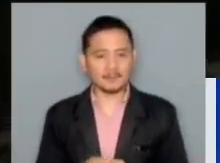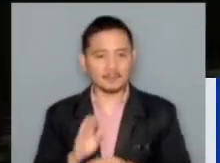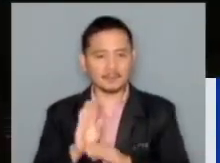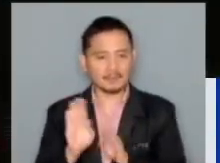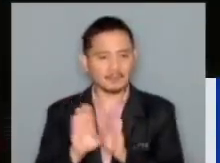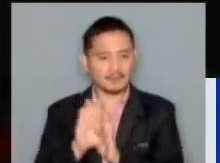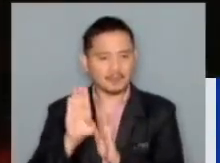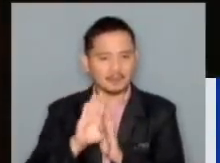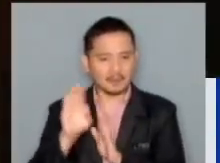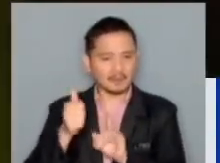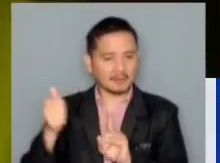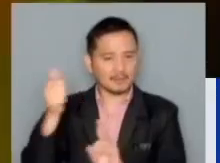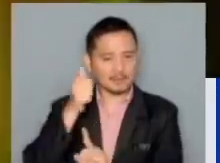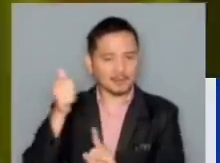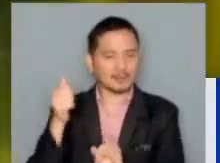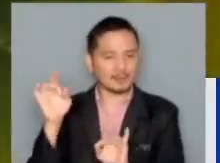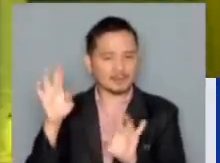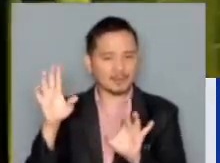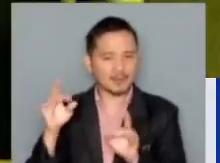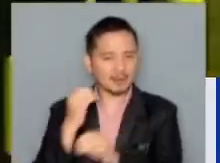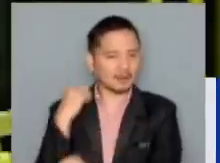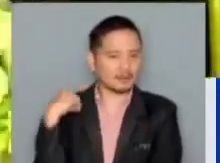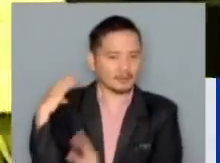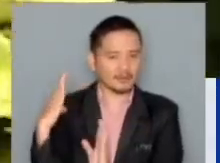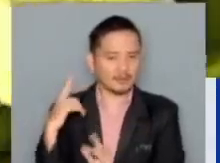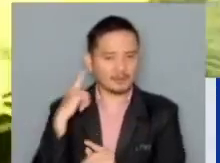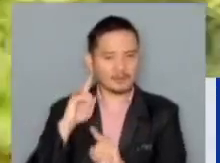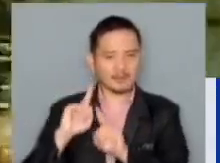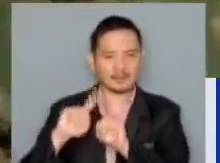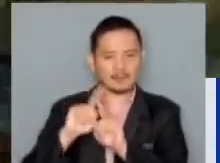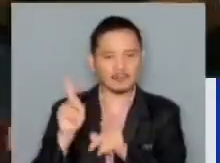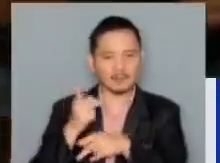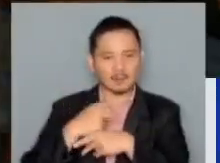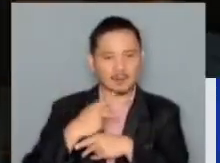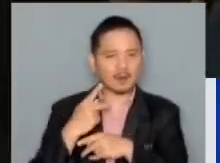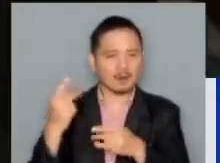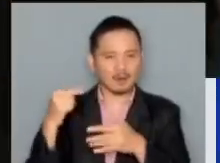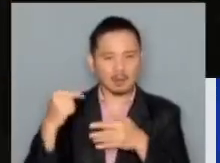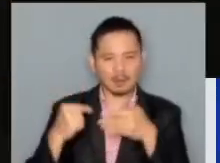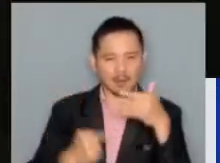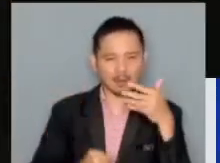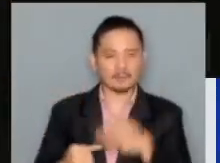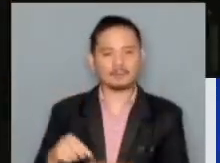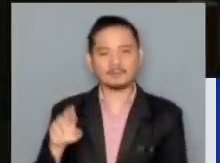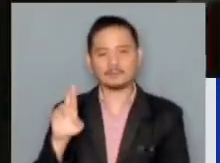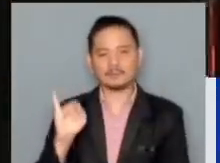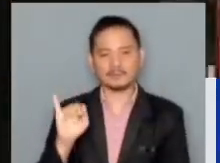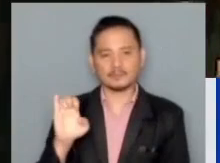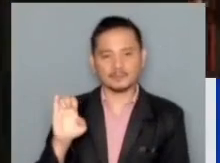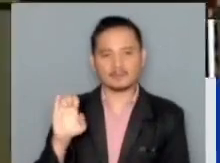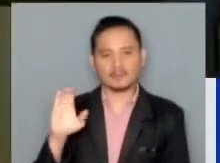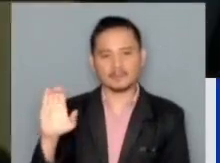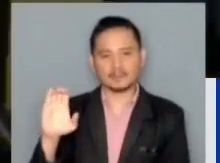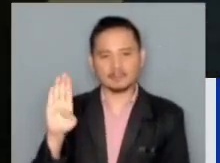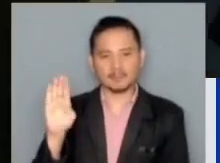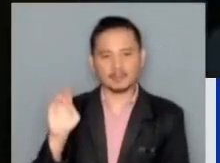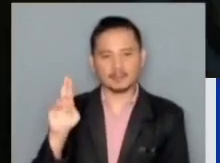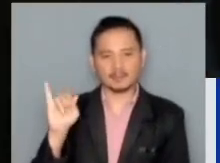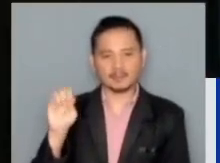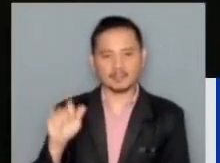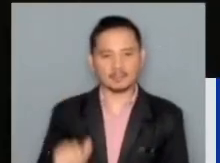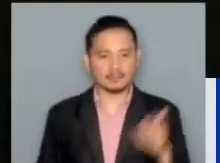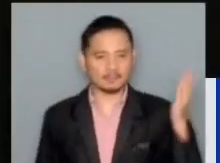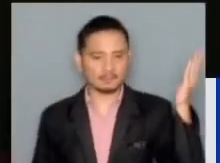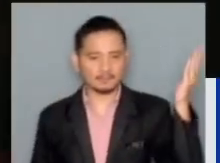Risk Officer and Head Program Support Department, Reggie C. Bautista. Present din sina Senior Vice President, Head of GMA